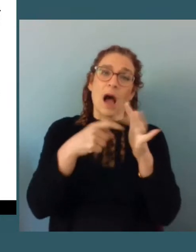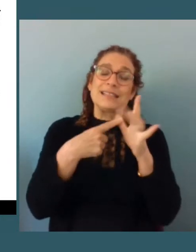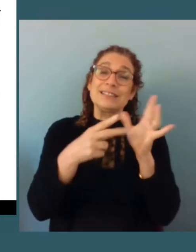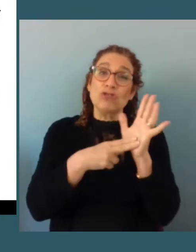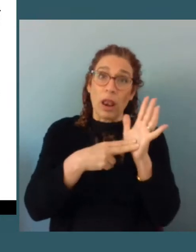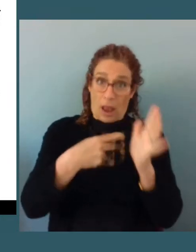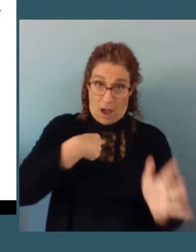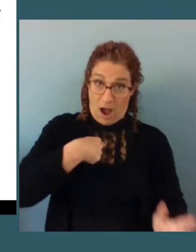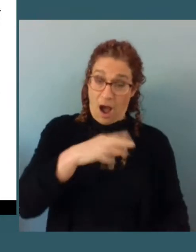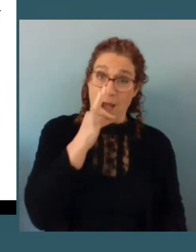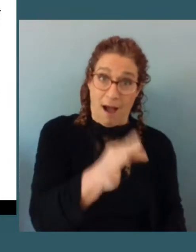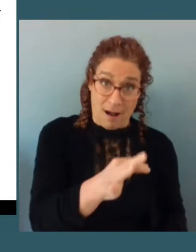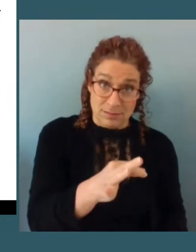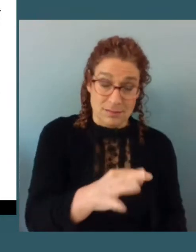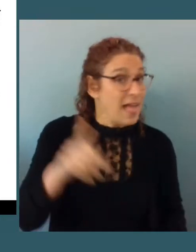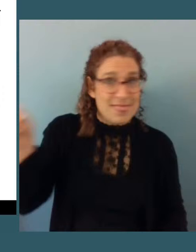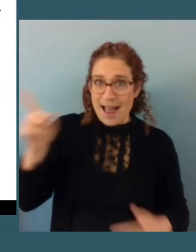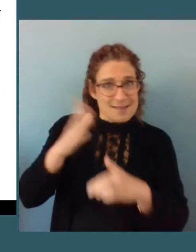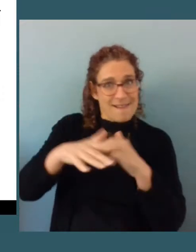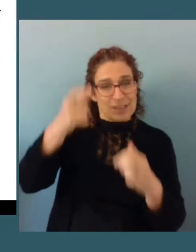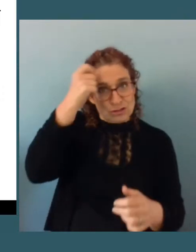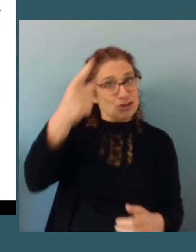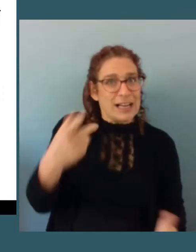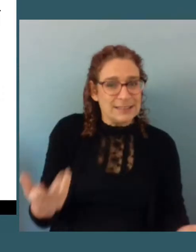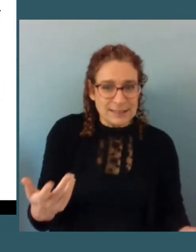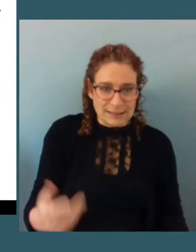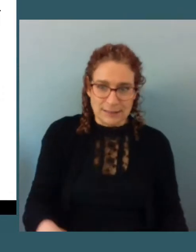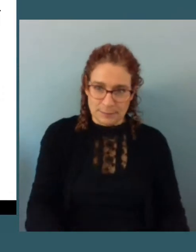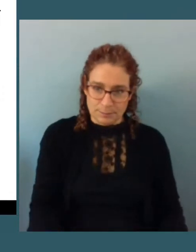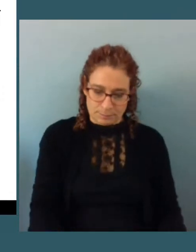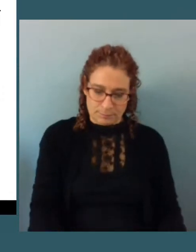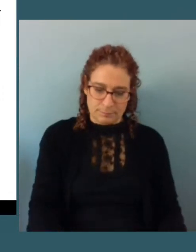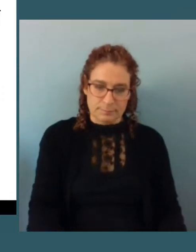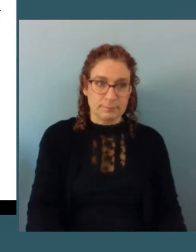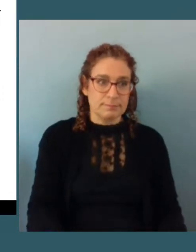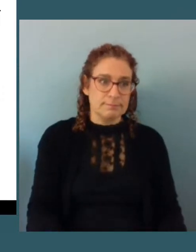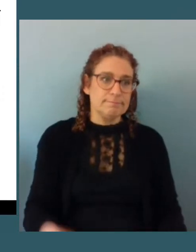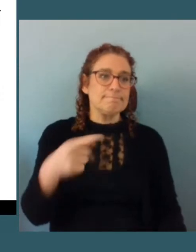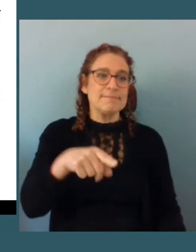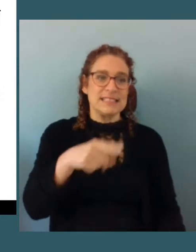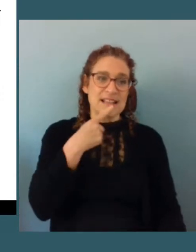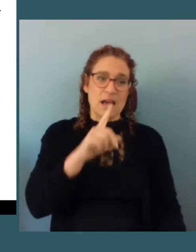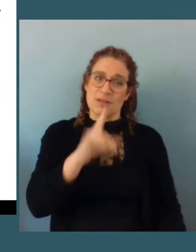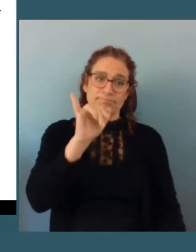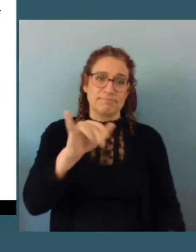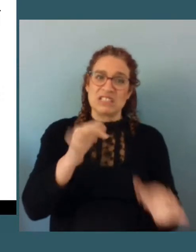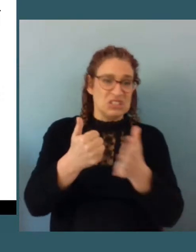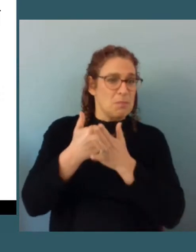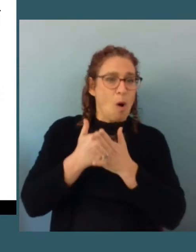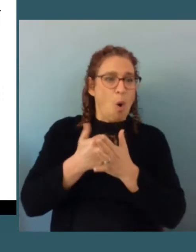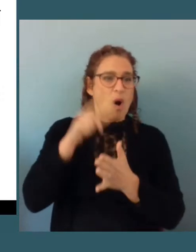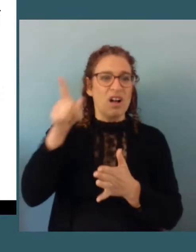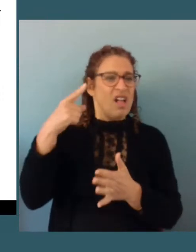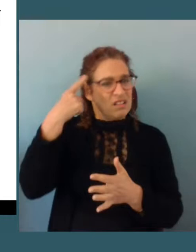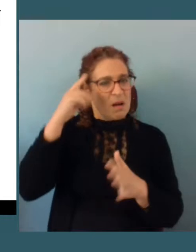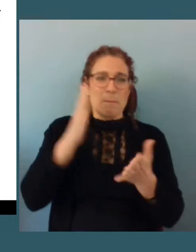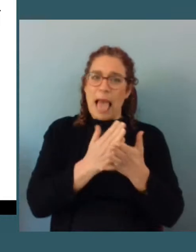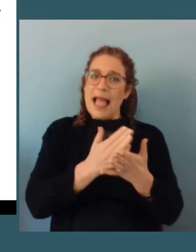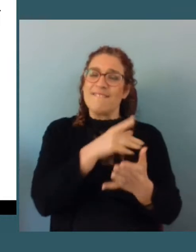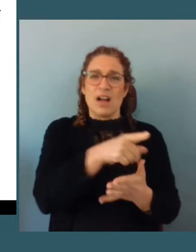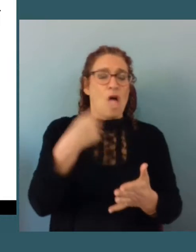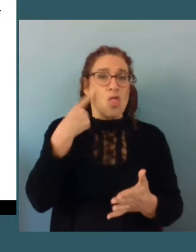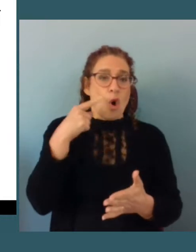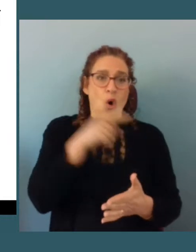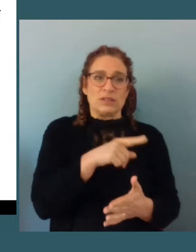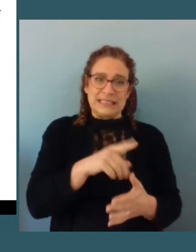Not much support is out there, sadly. My consultant is still of the belief that my daughter's allergies are not serious and that she isn't anaphylactic. Now